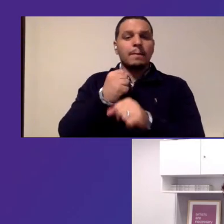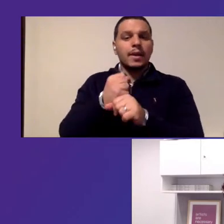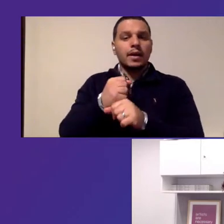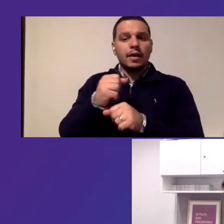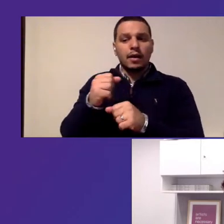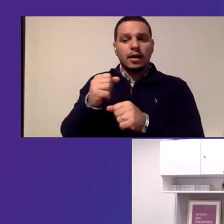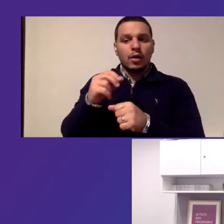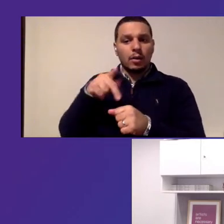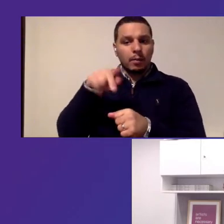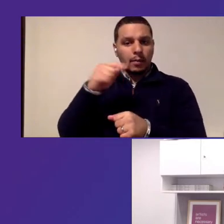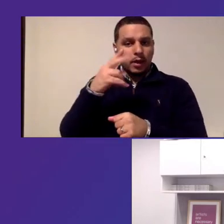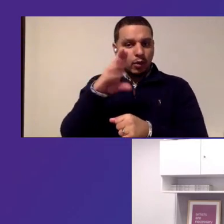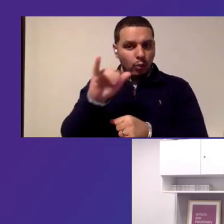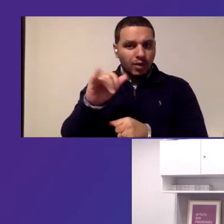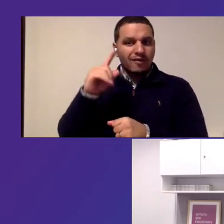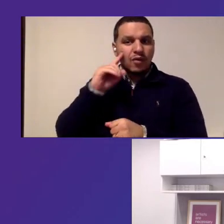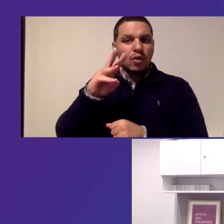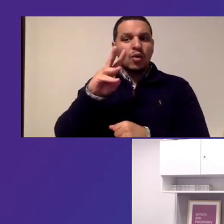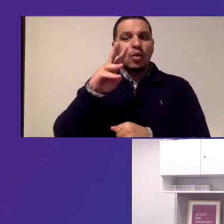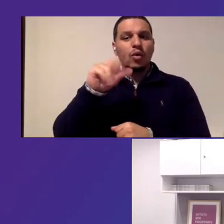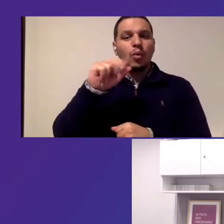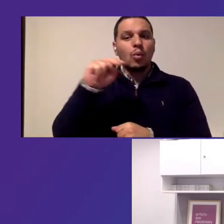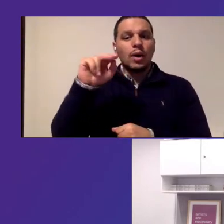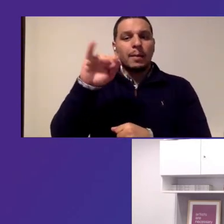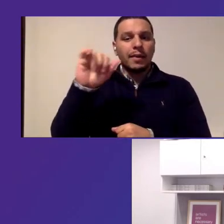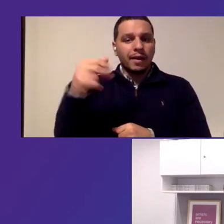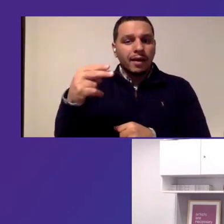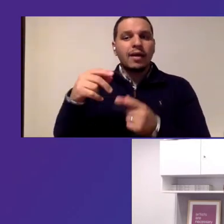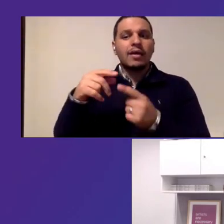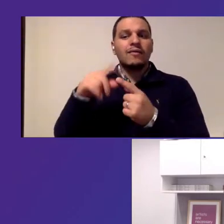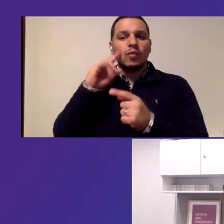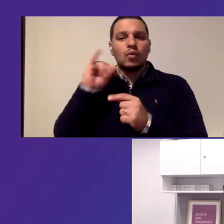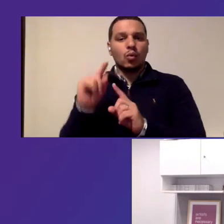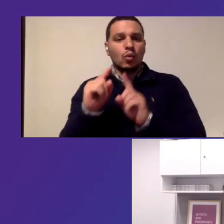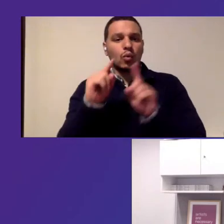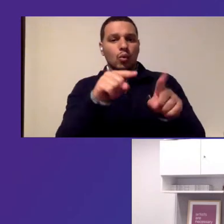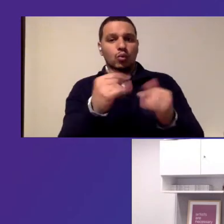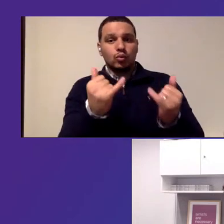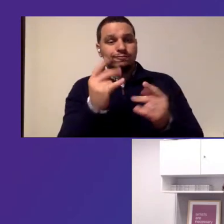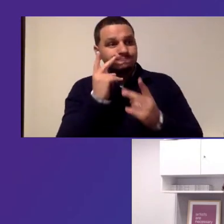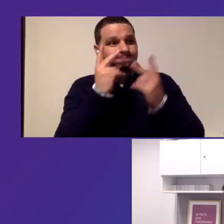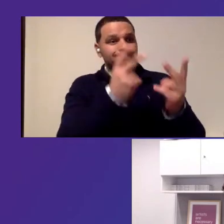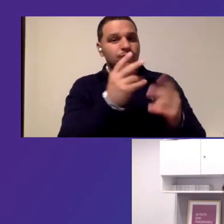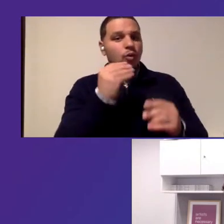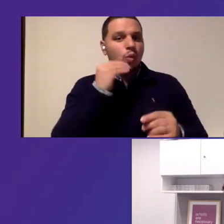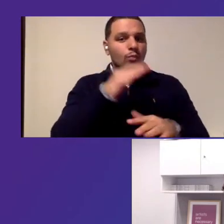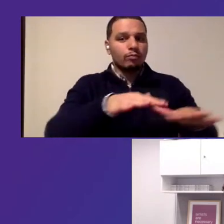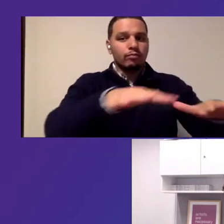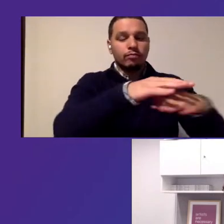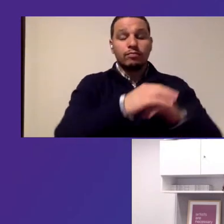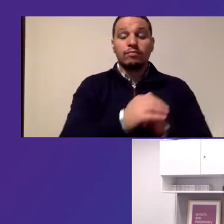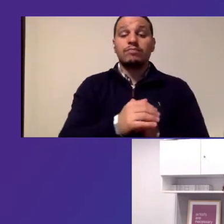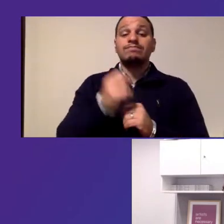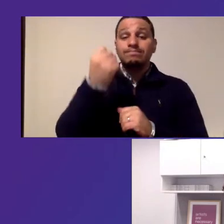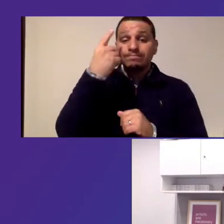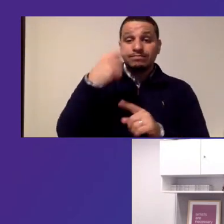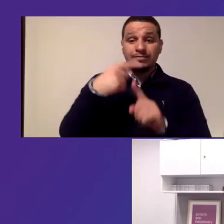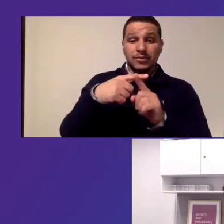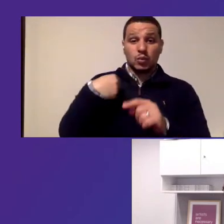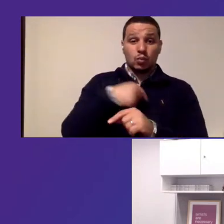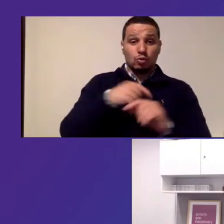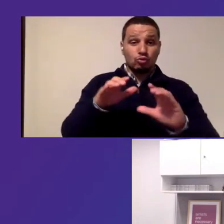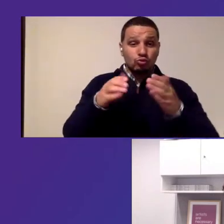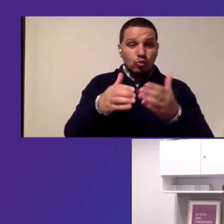and leaders to return to Lenape Hoking today. As a group, we also recognize